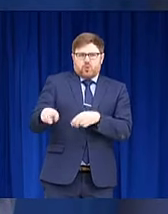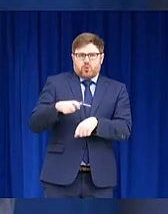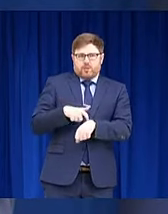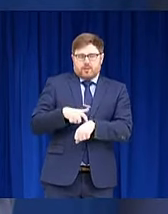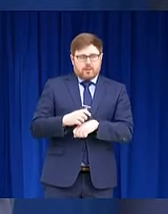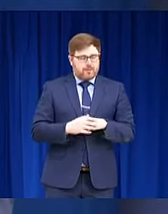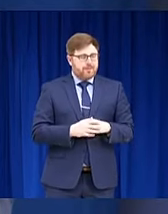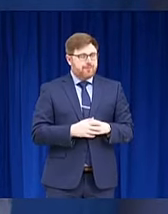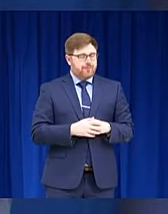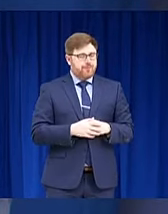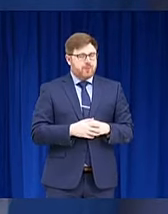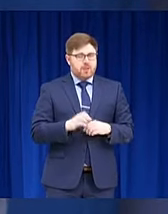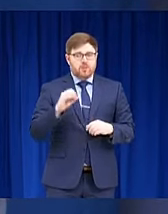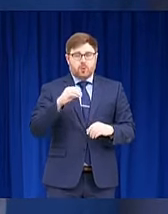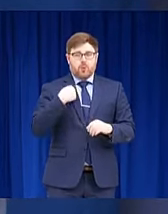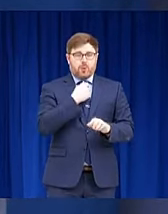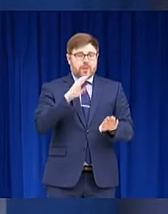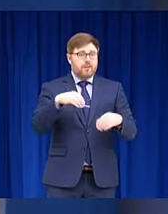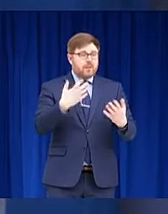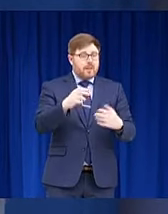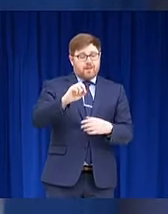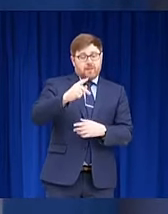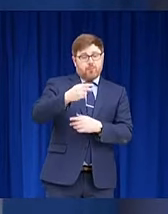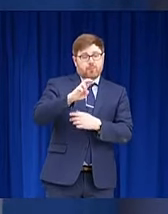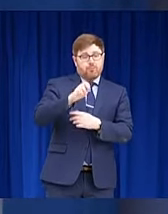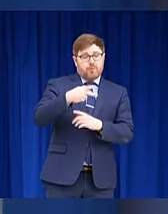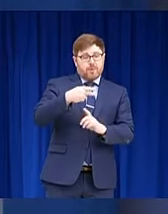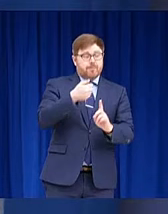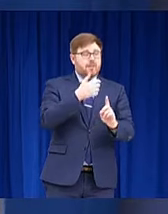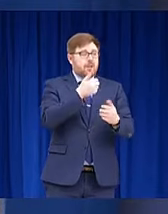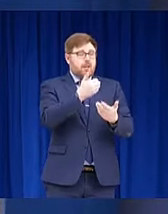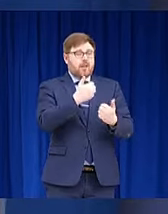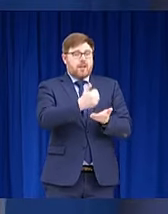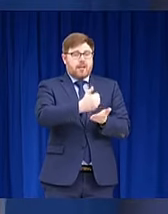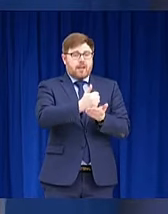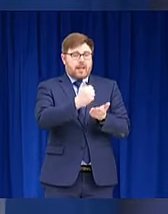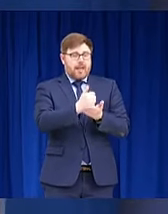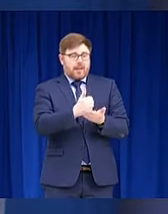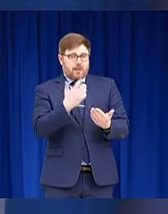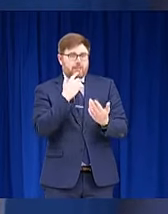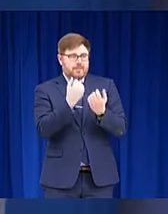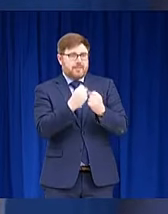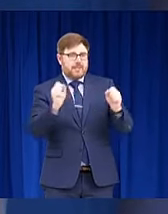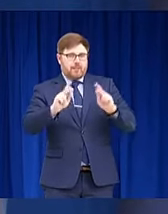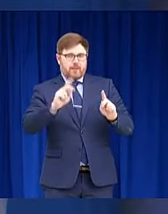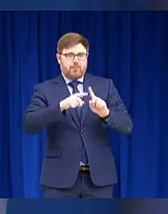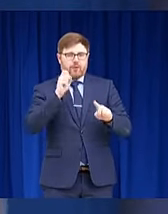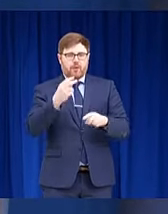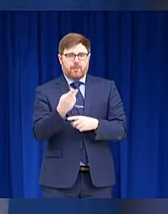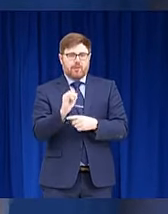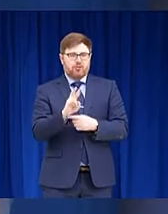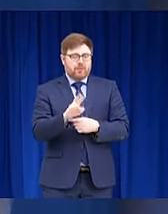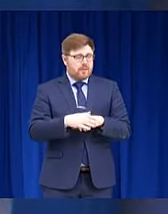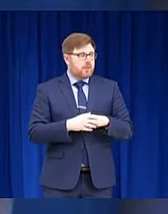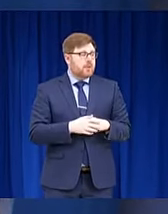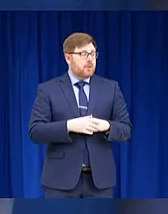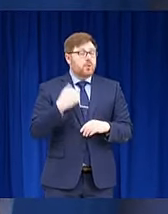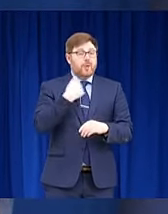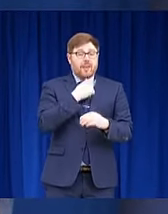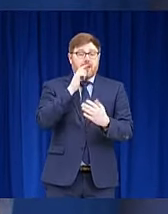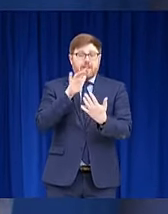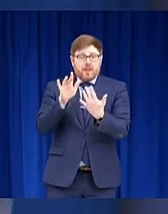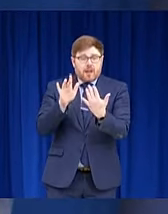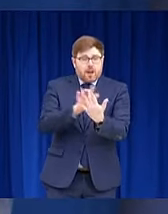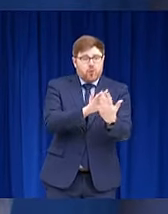access PrEP, a life-saving HIV preventative medication. We've hosted mentorship and outreach opportunities like We Are